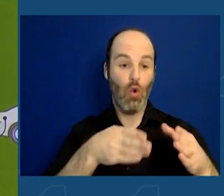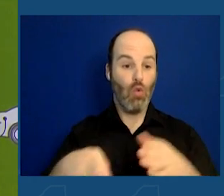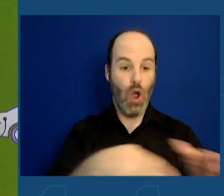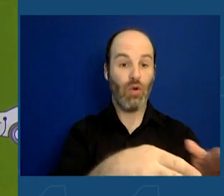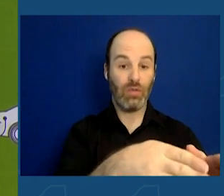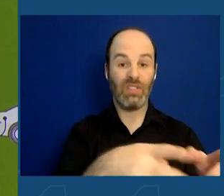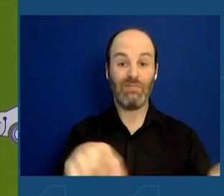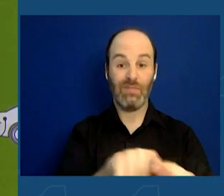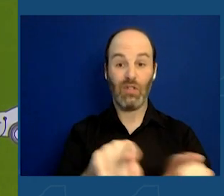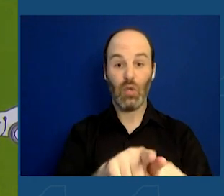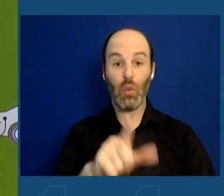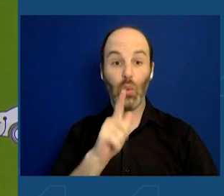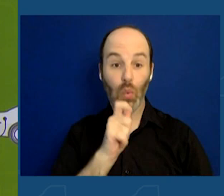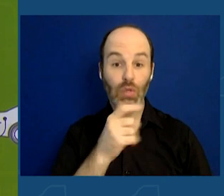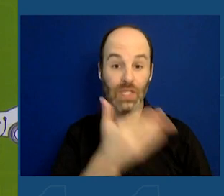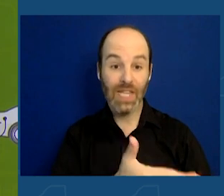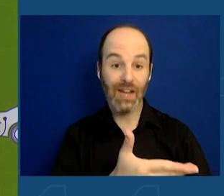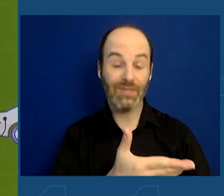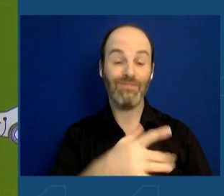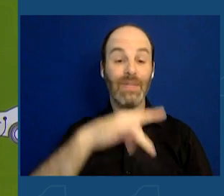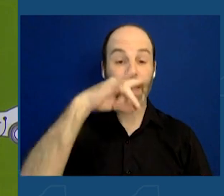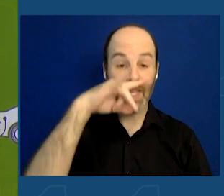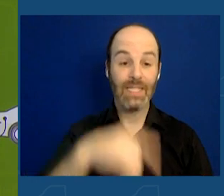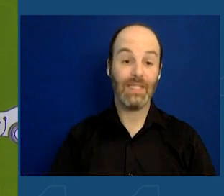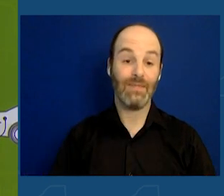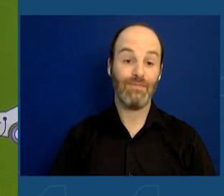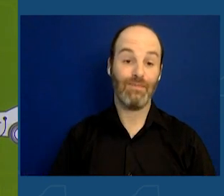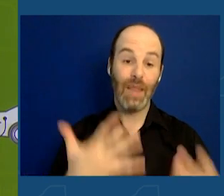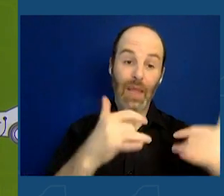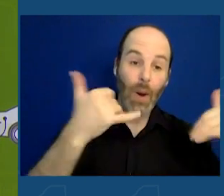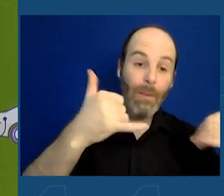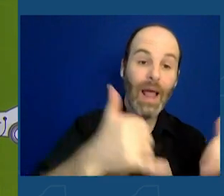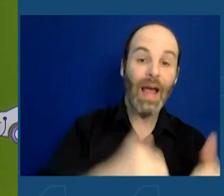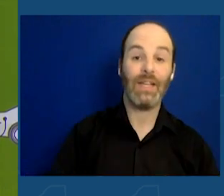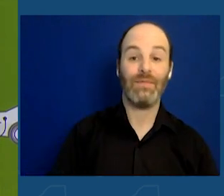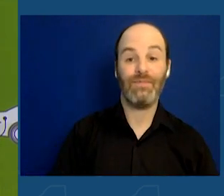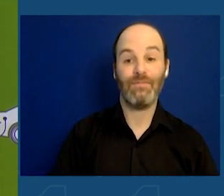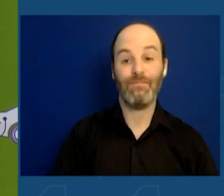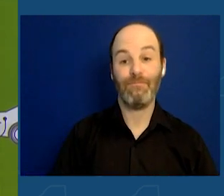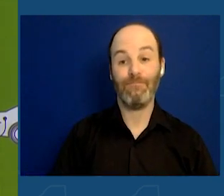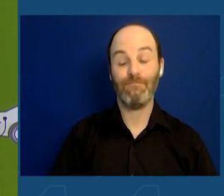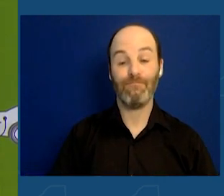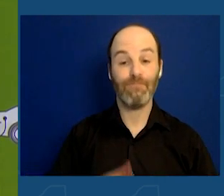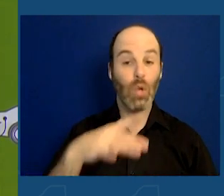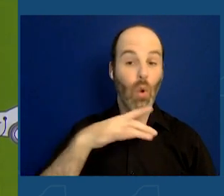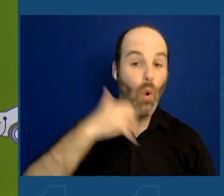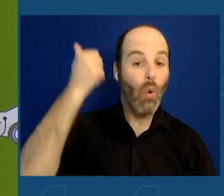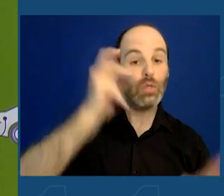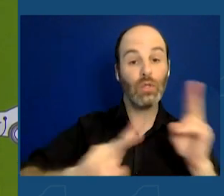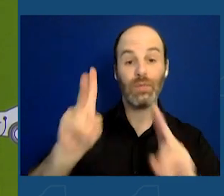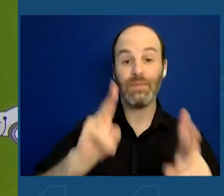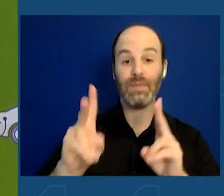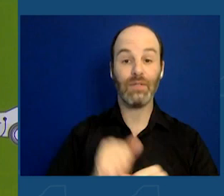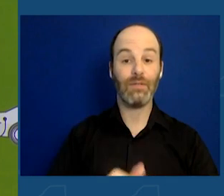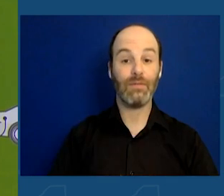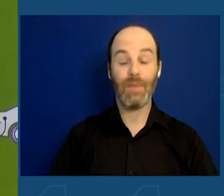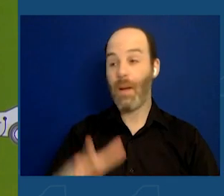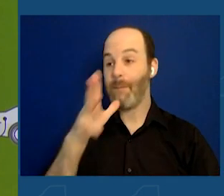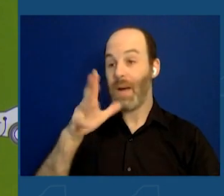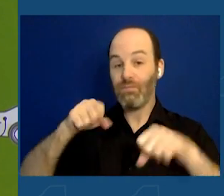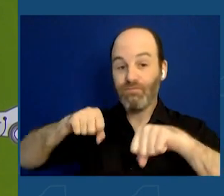roads? Kids want to play, seniors, moms pushing